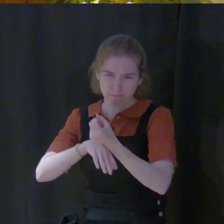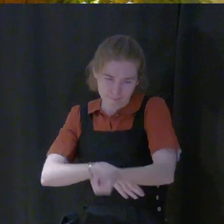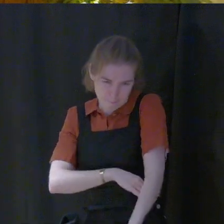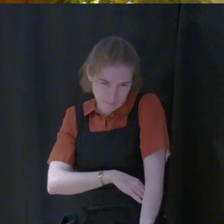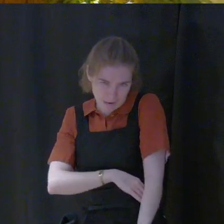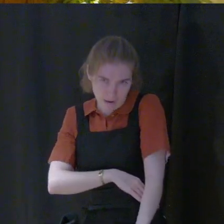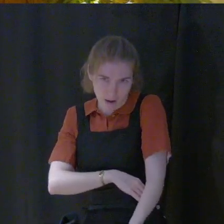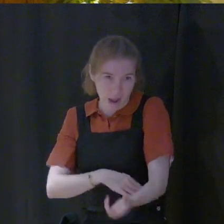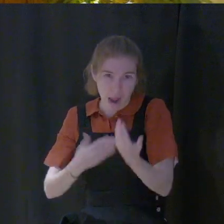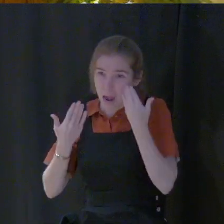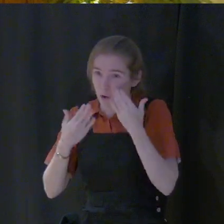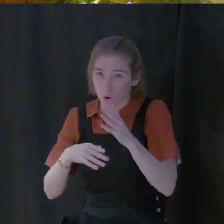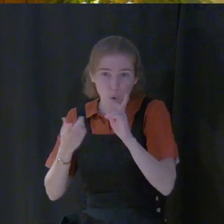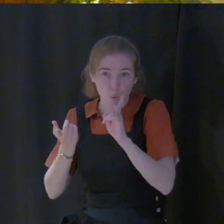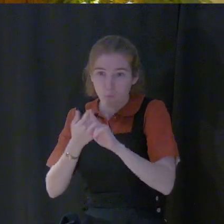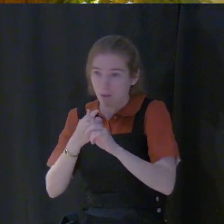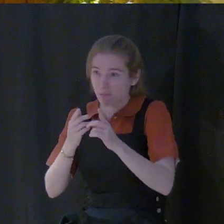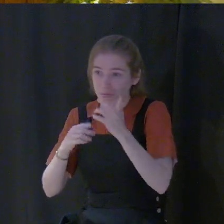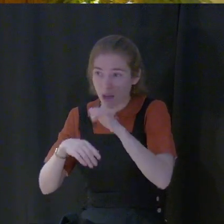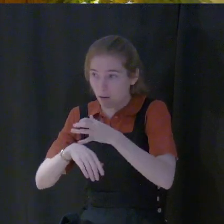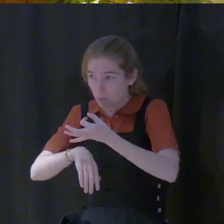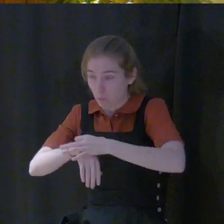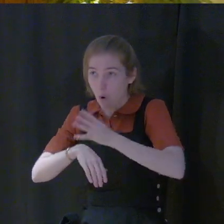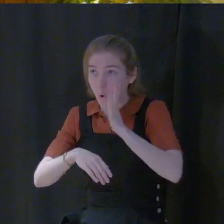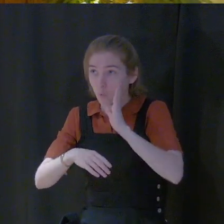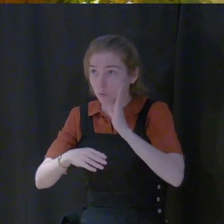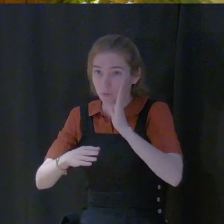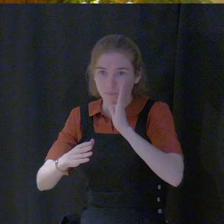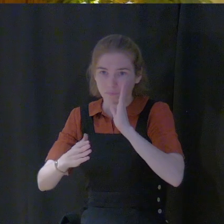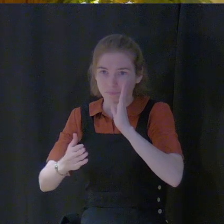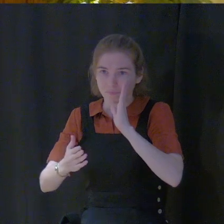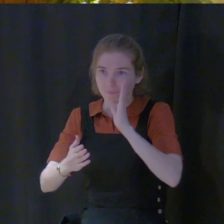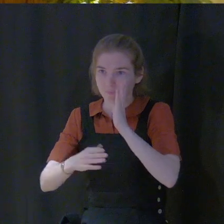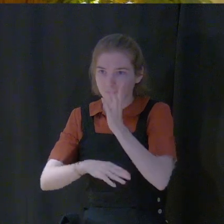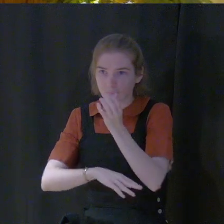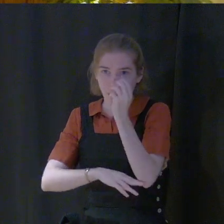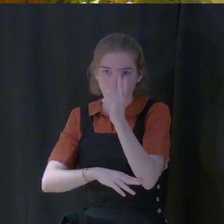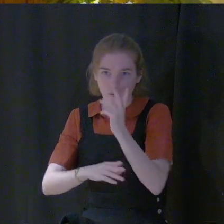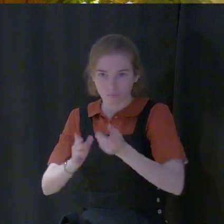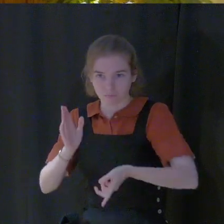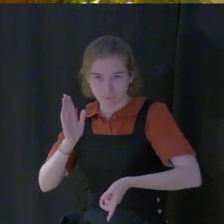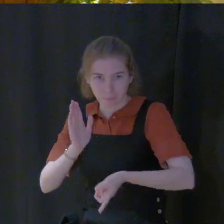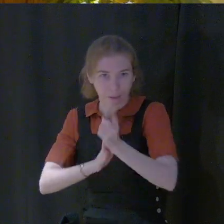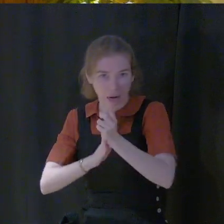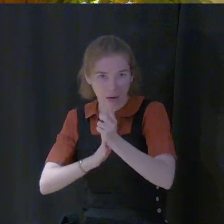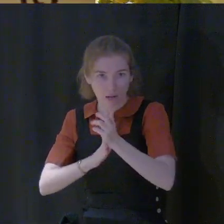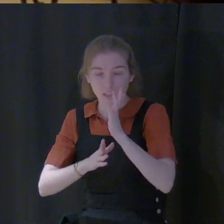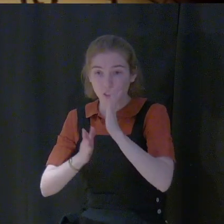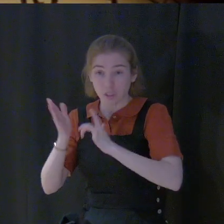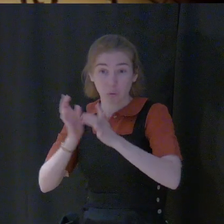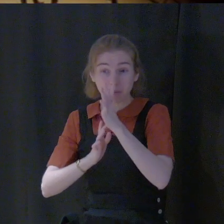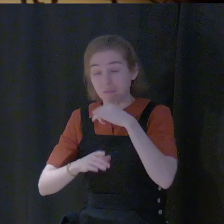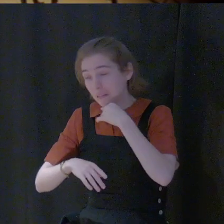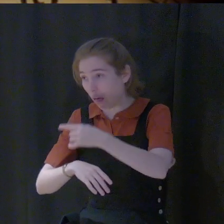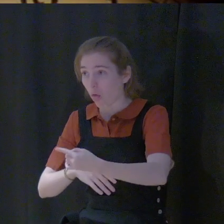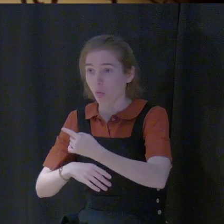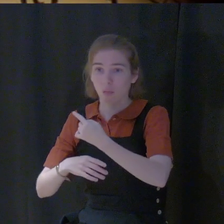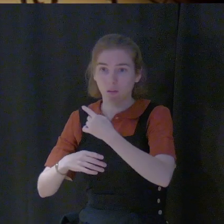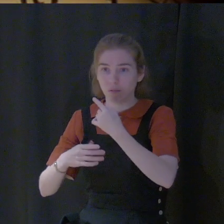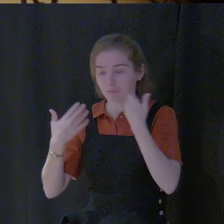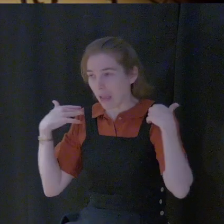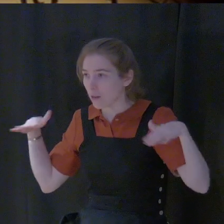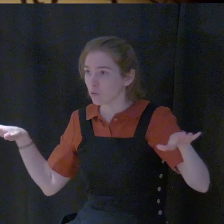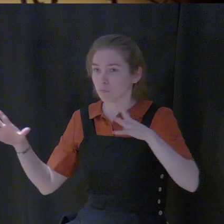I don't know when that clock is going to strike the midnight hour and Jesus is going to tell his angels to blow the trumpets